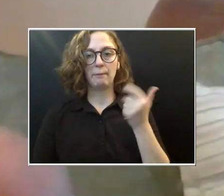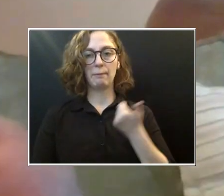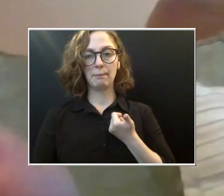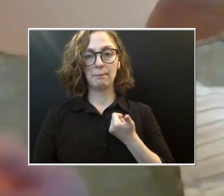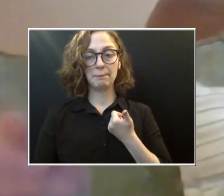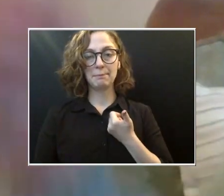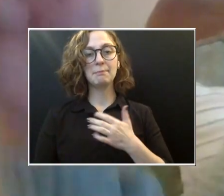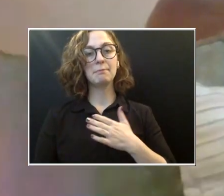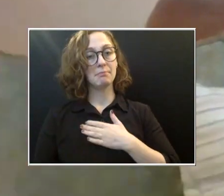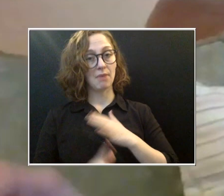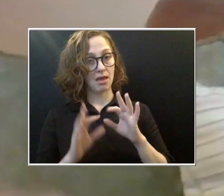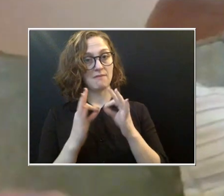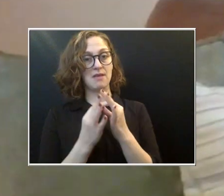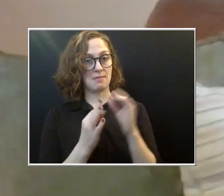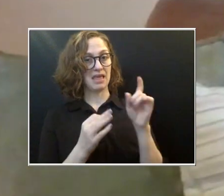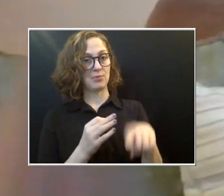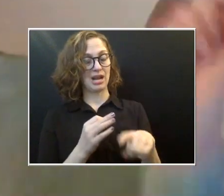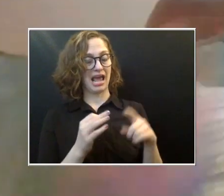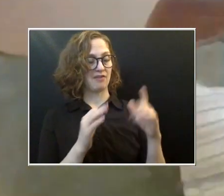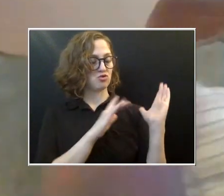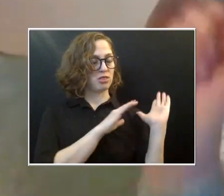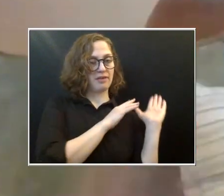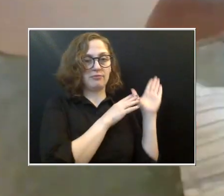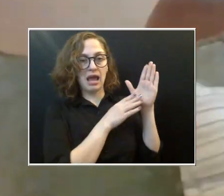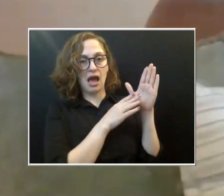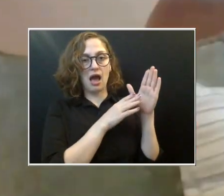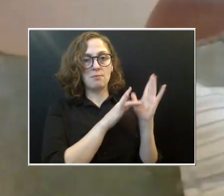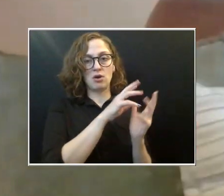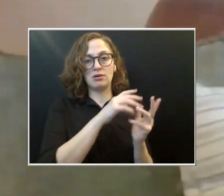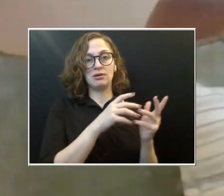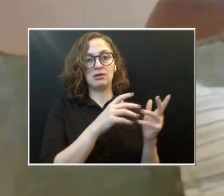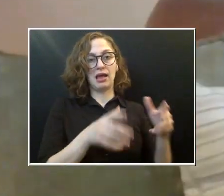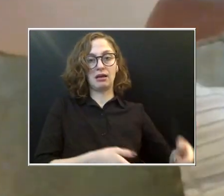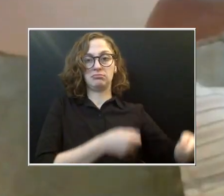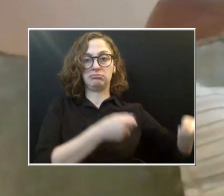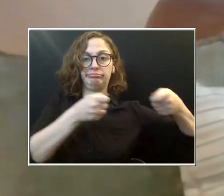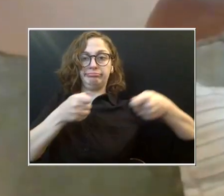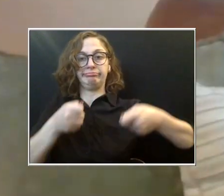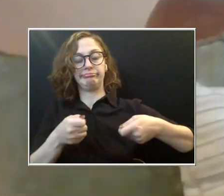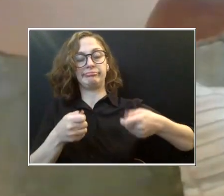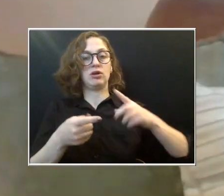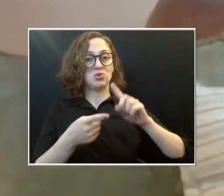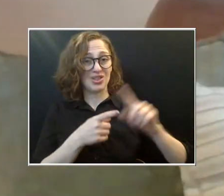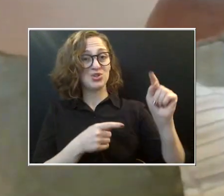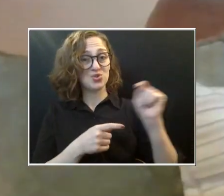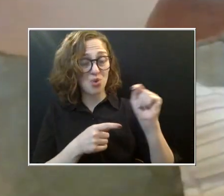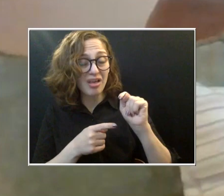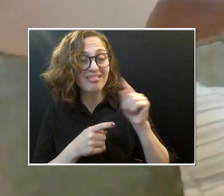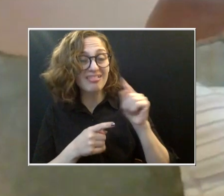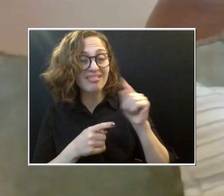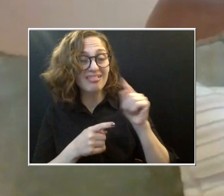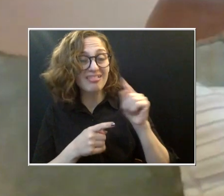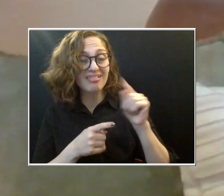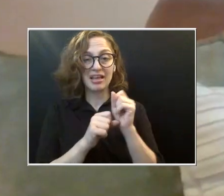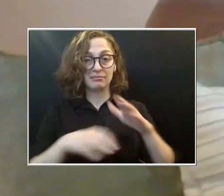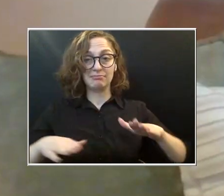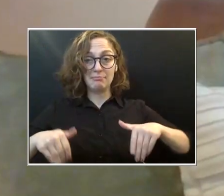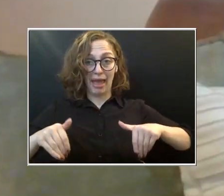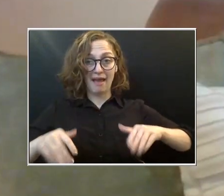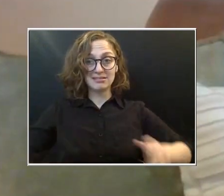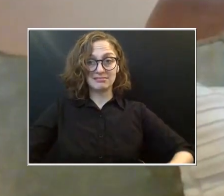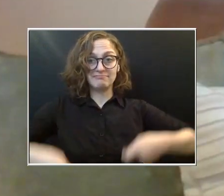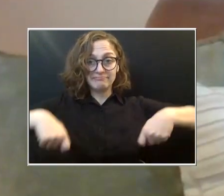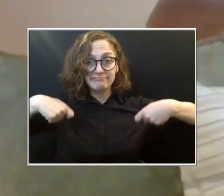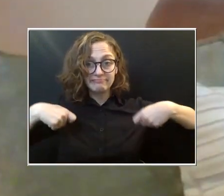have to roll me to the toilet, sit me down, literally pull up my pants for me. But now today, to where I've stabilized due